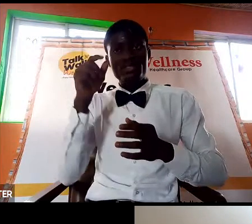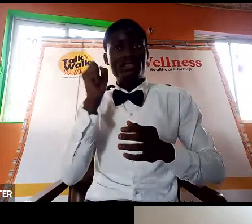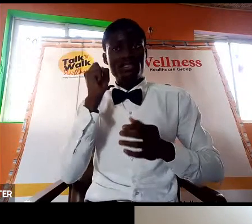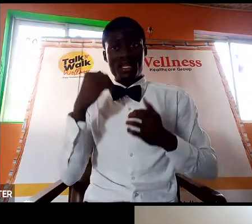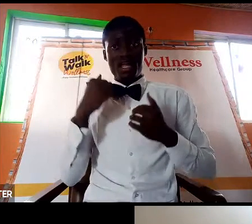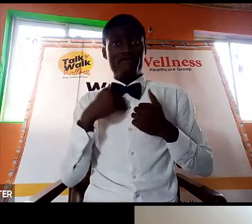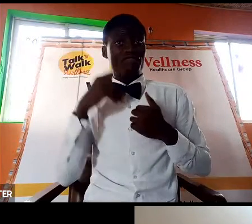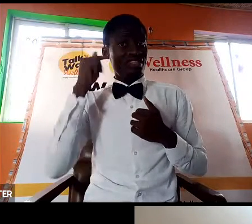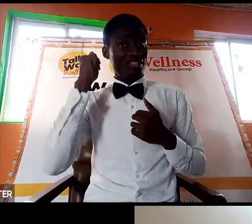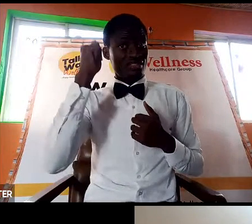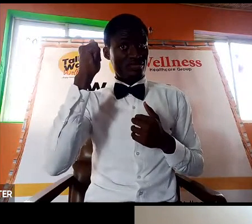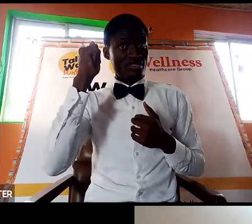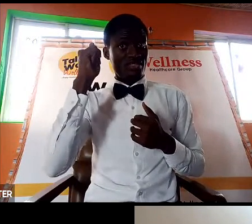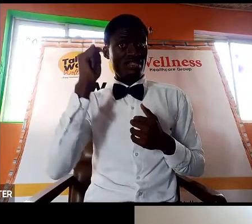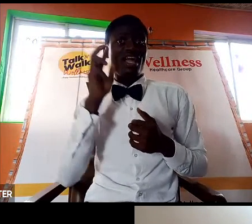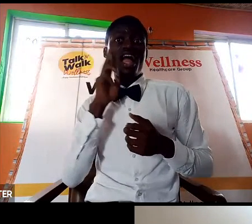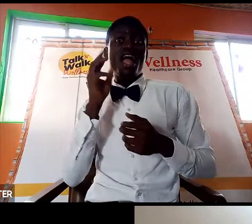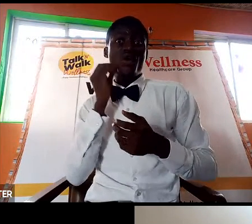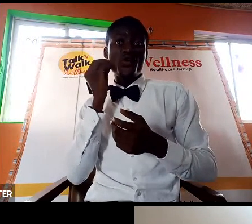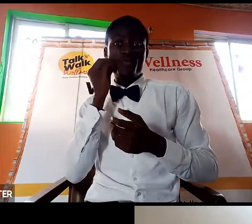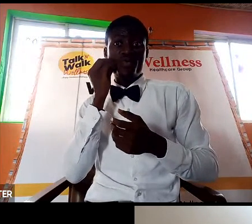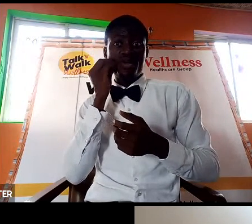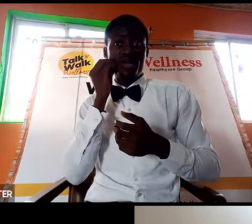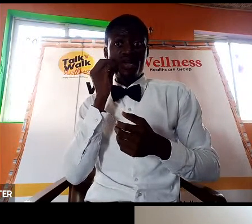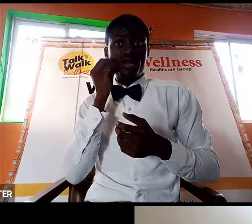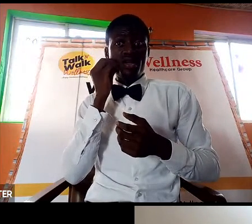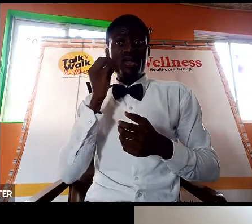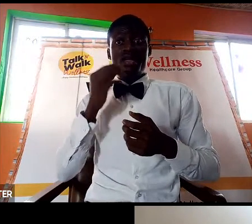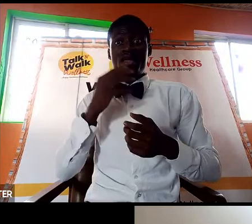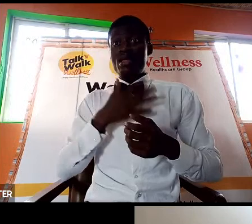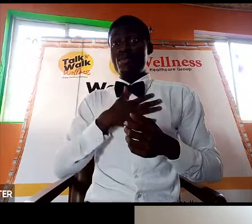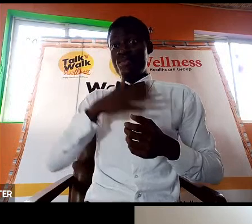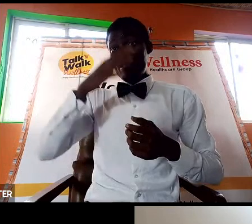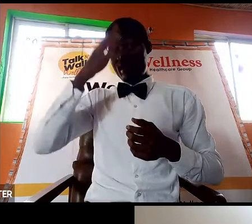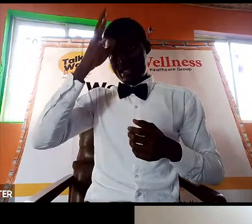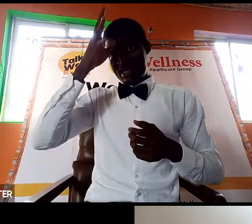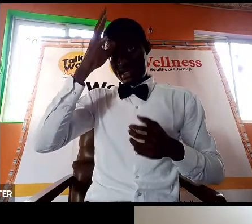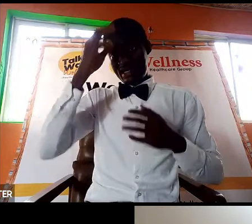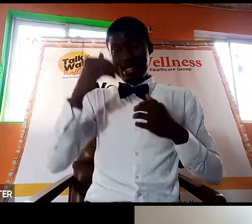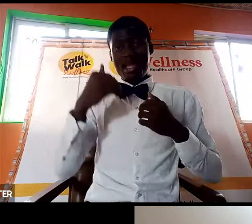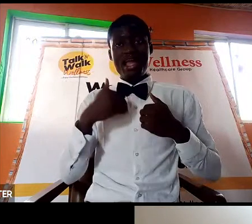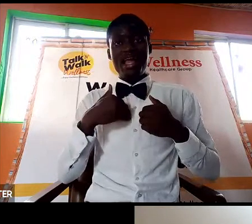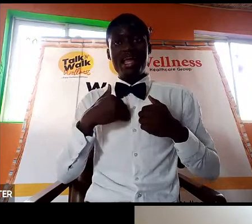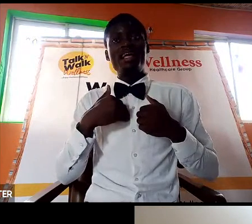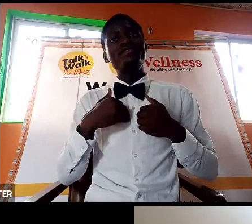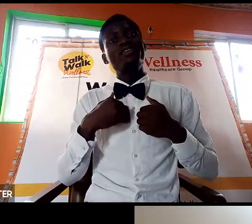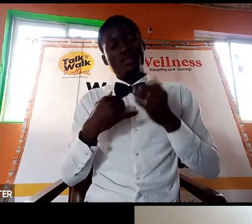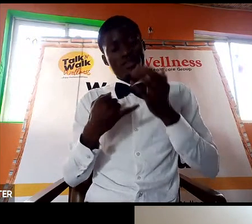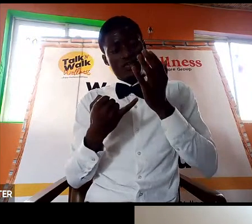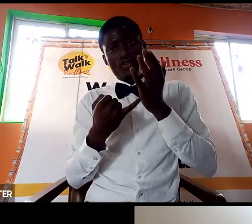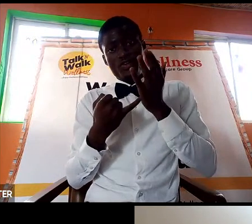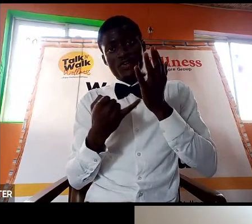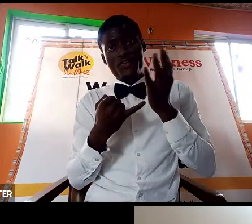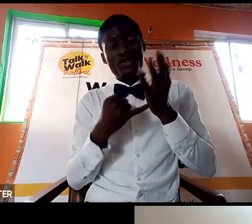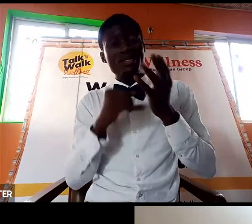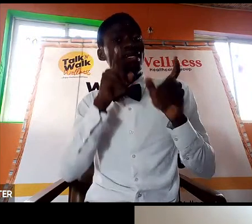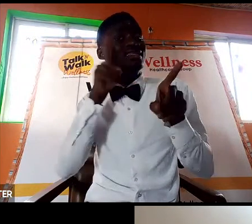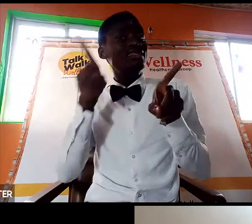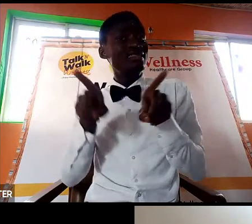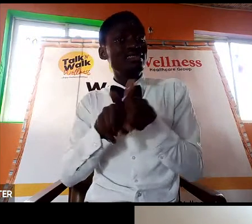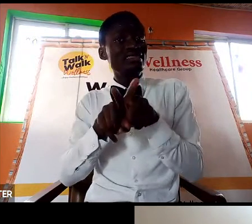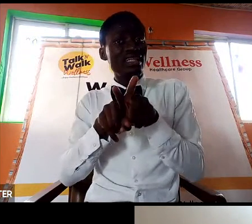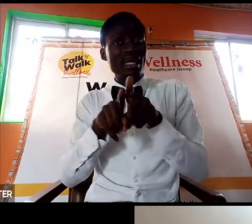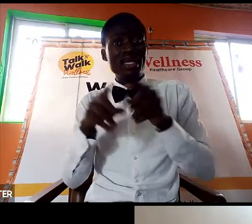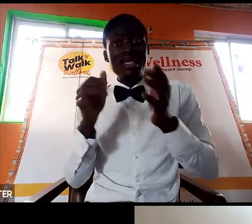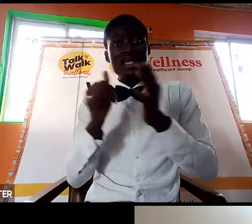as long as you're alive, because my dad even had a younger sister, really. He had a younger sister that he was 3 years old. So that man actually had another baby at